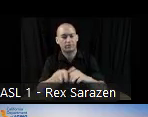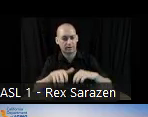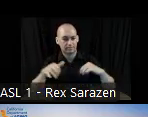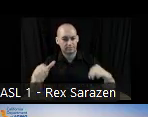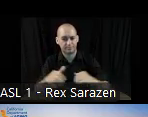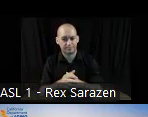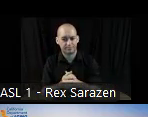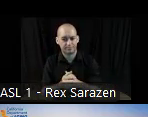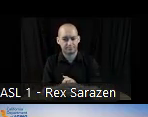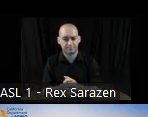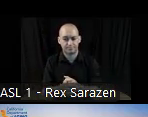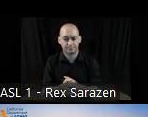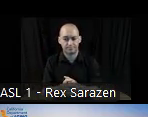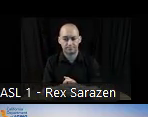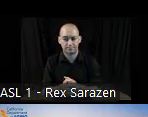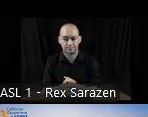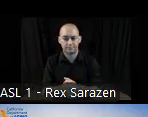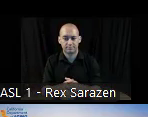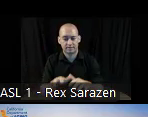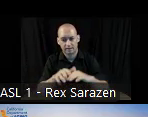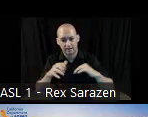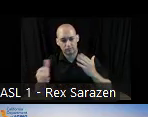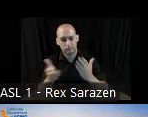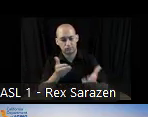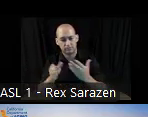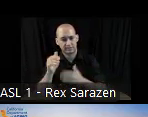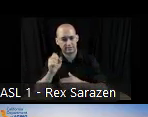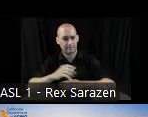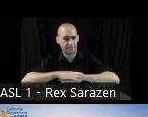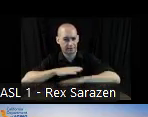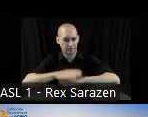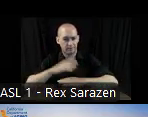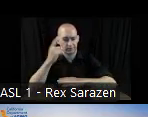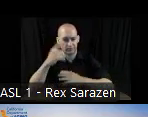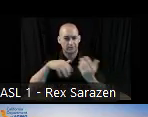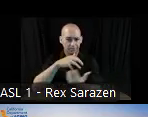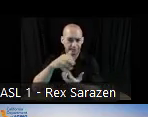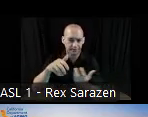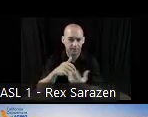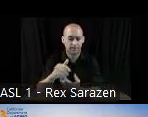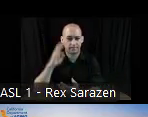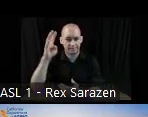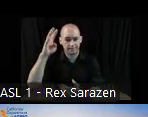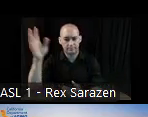Thank you, Vivian and Berta. Our council serves as a platform for collaboration, innovation, and collective